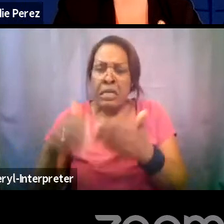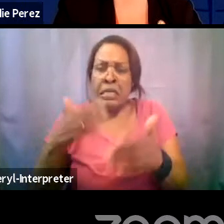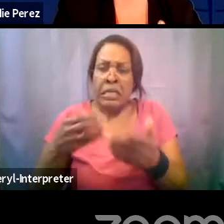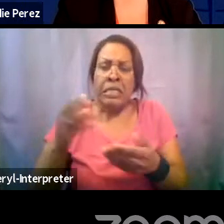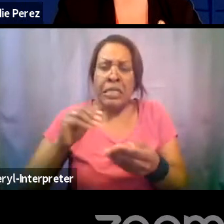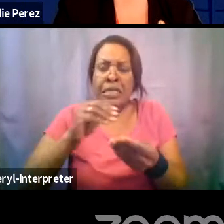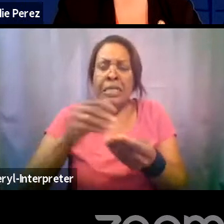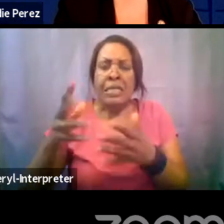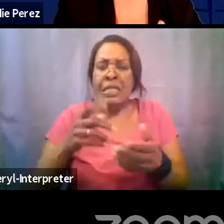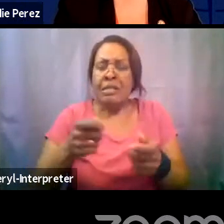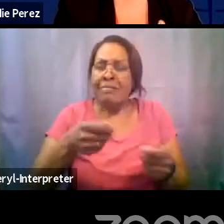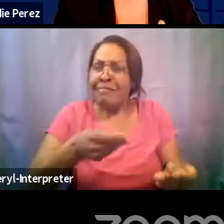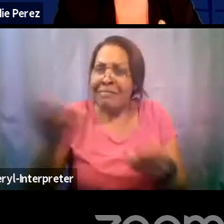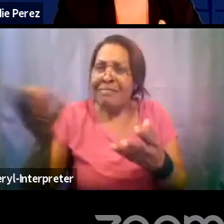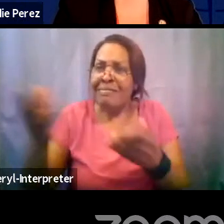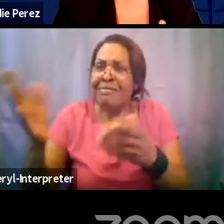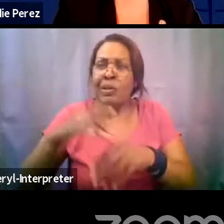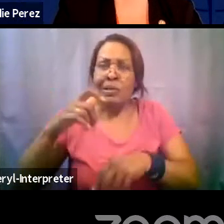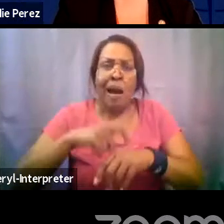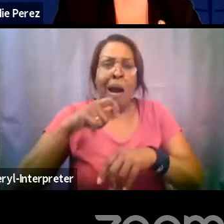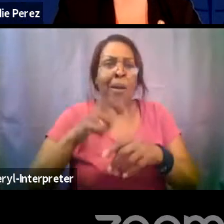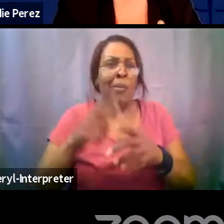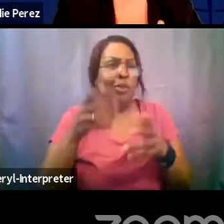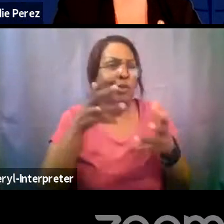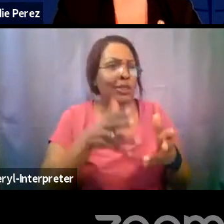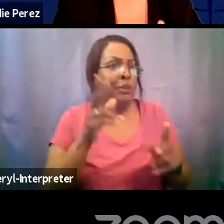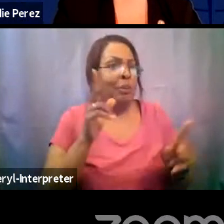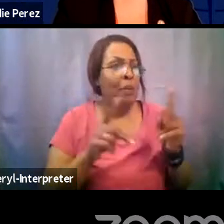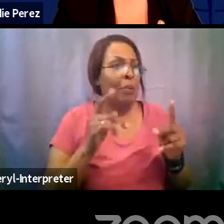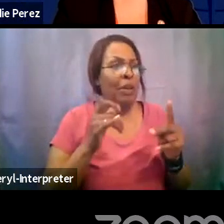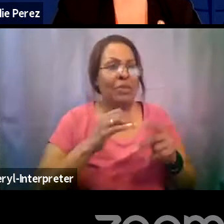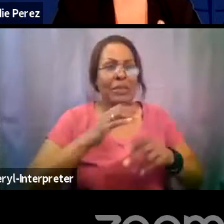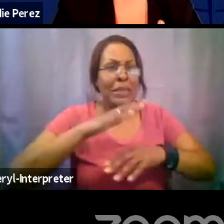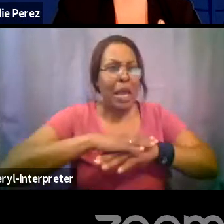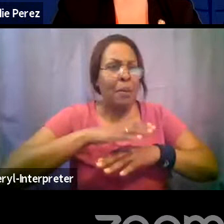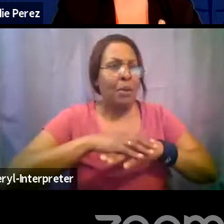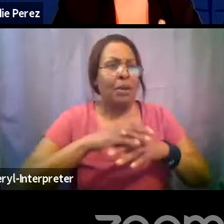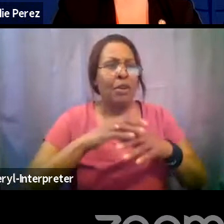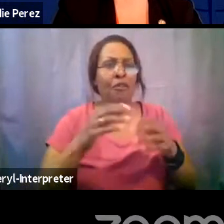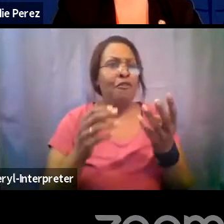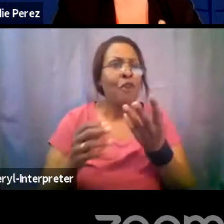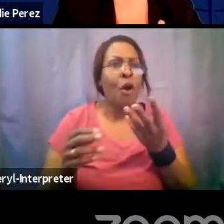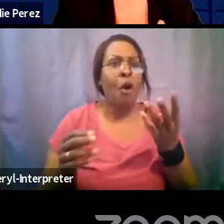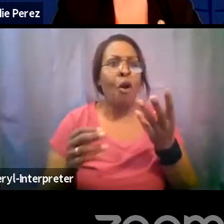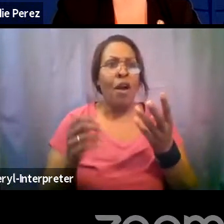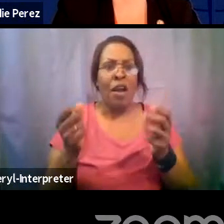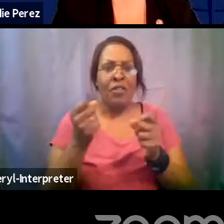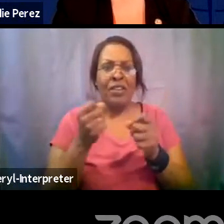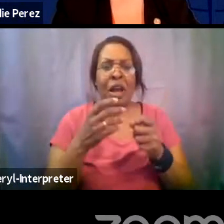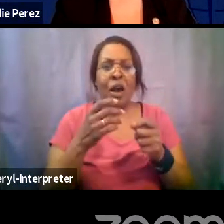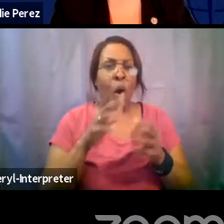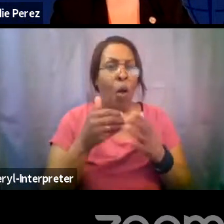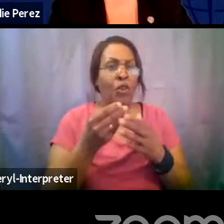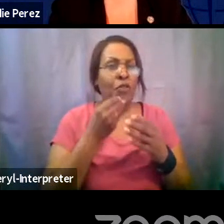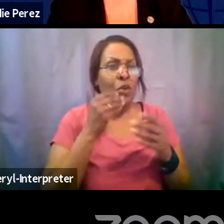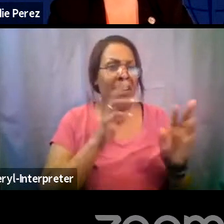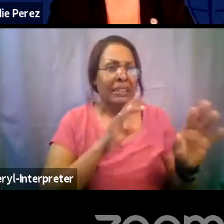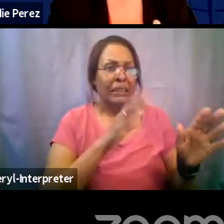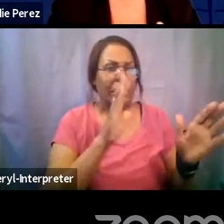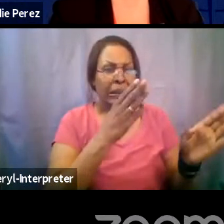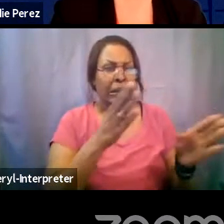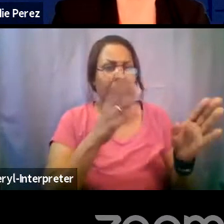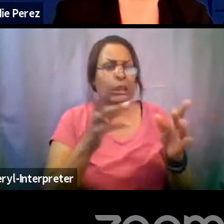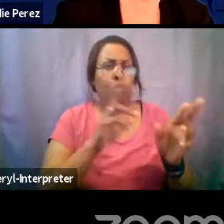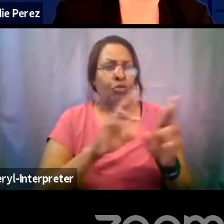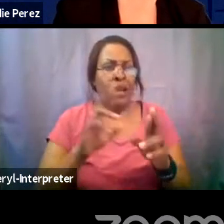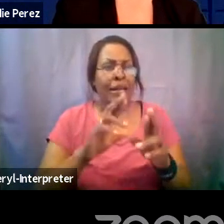on time, and when the rest of the people, if it's a table of four, everything together. And that's the same thing as getting